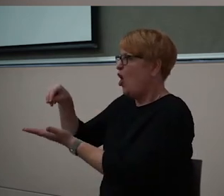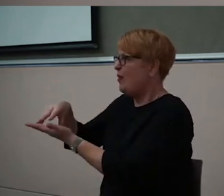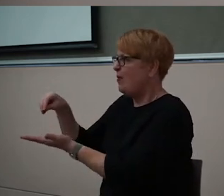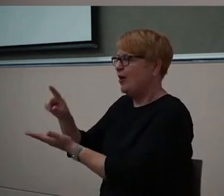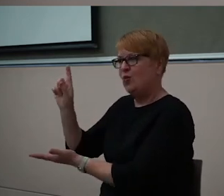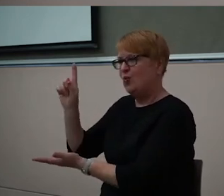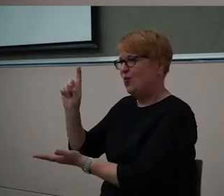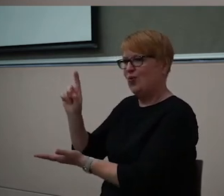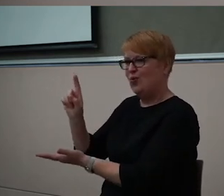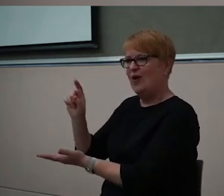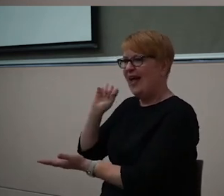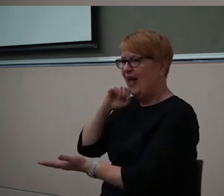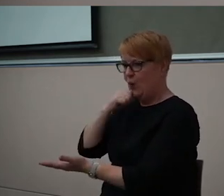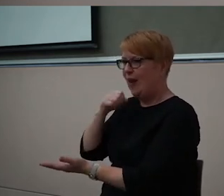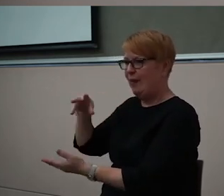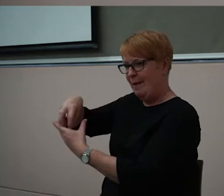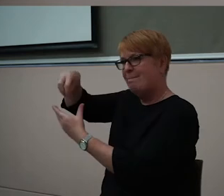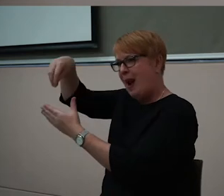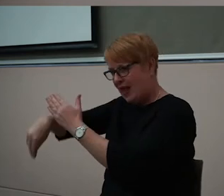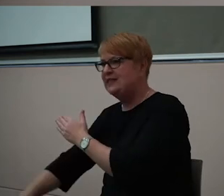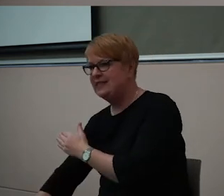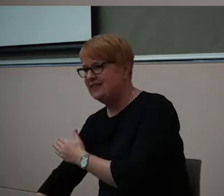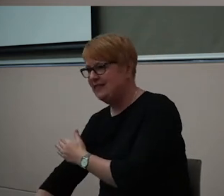me, I also know that this work is,